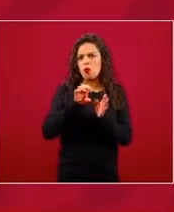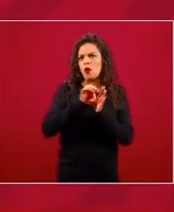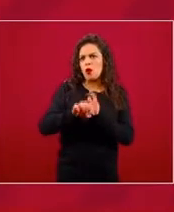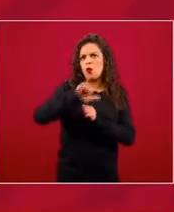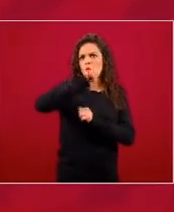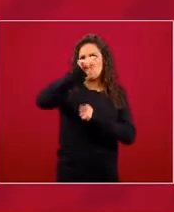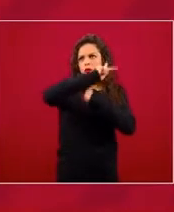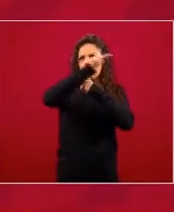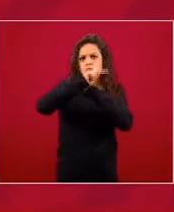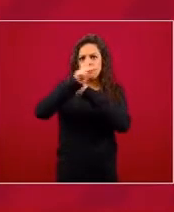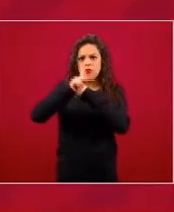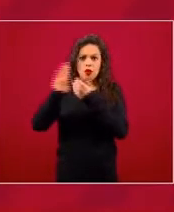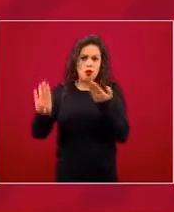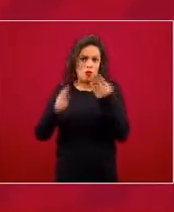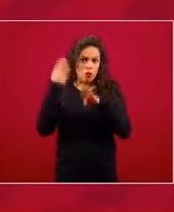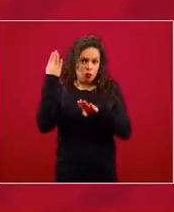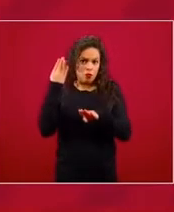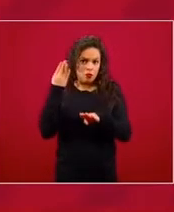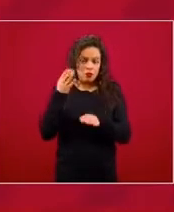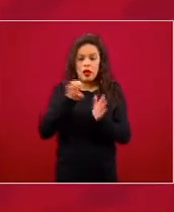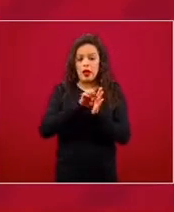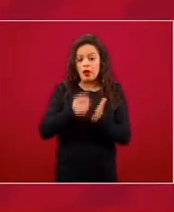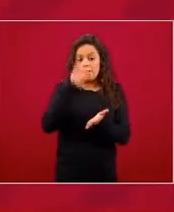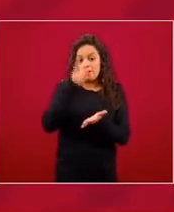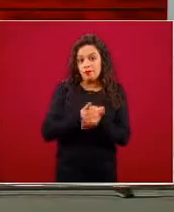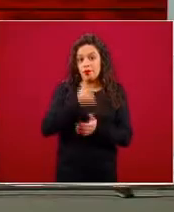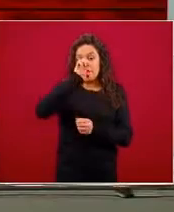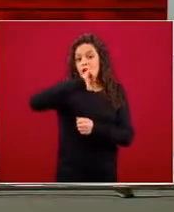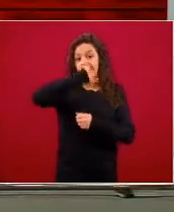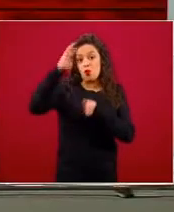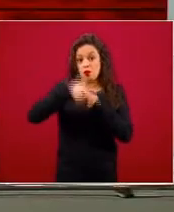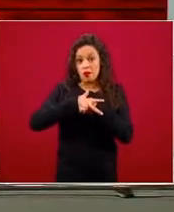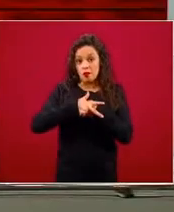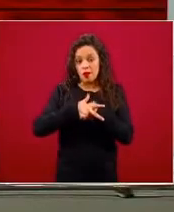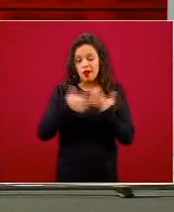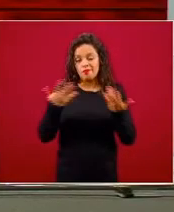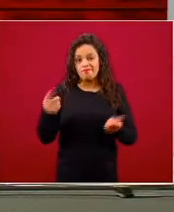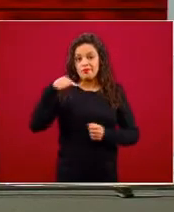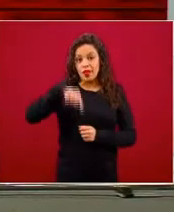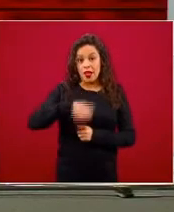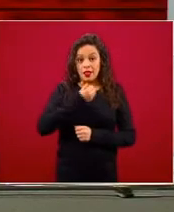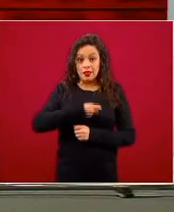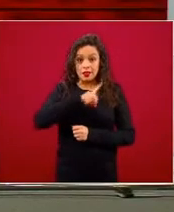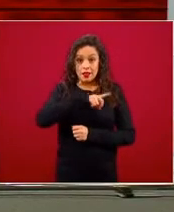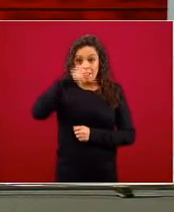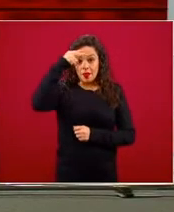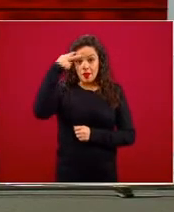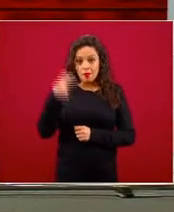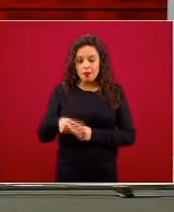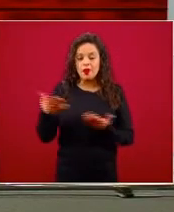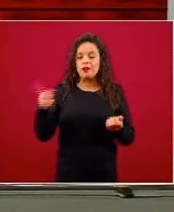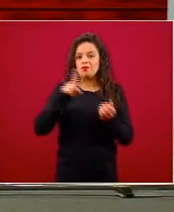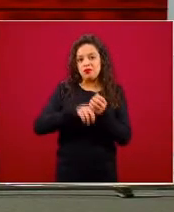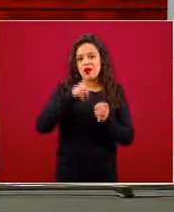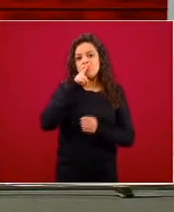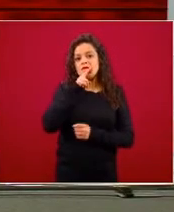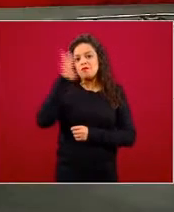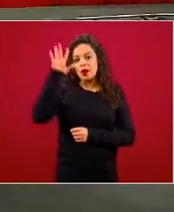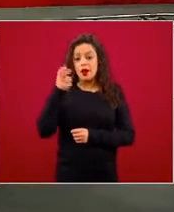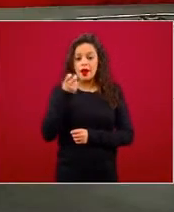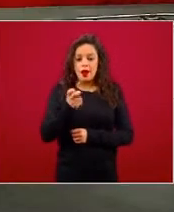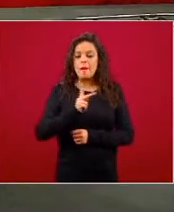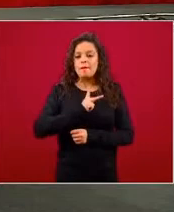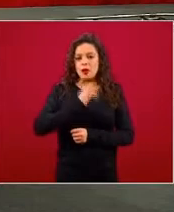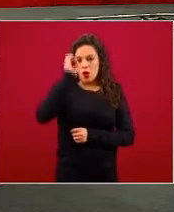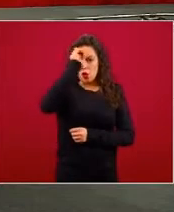Europe, Mexican health would be greatly benefited. That's my opinion.